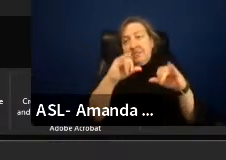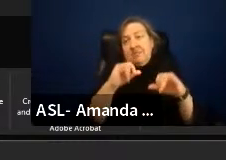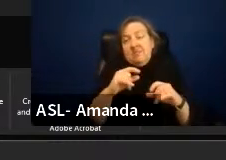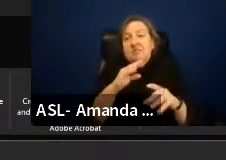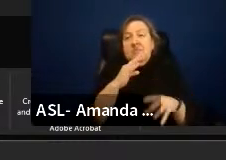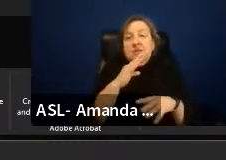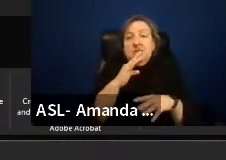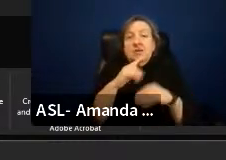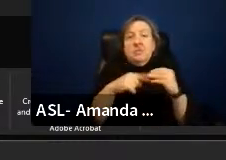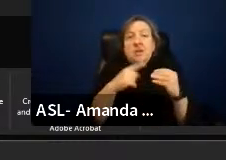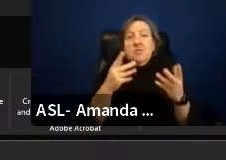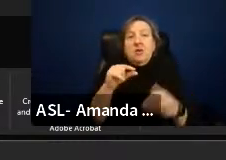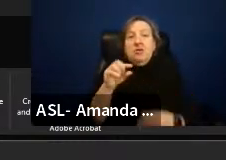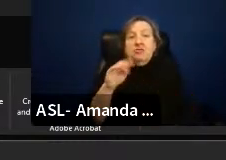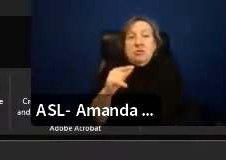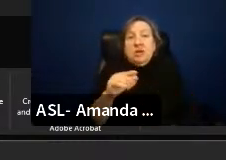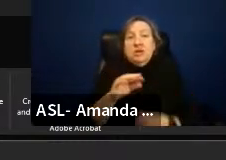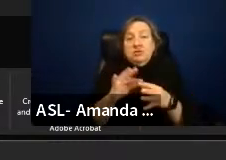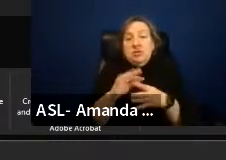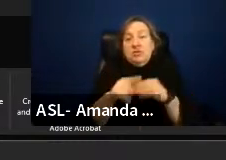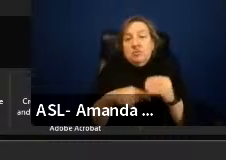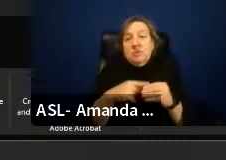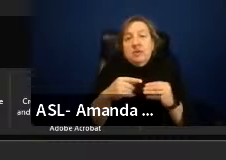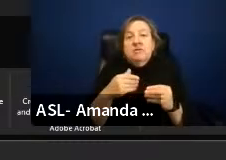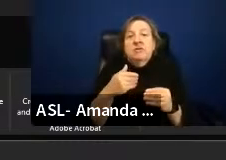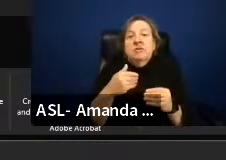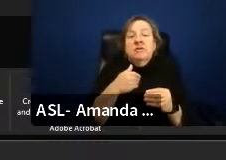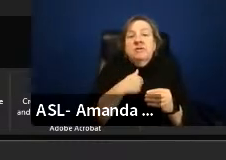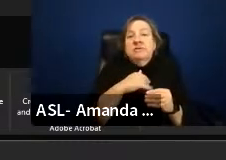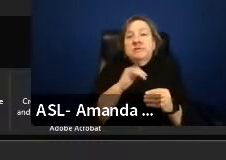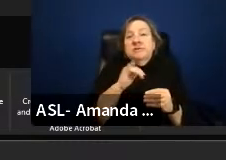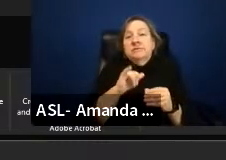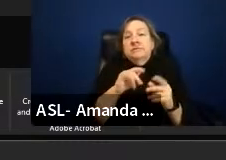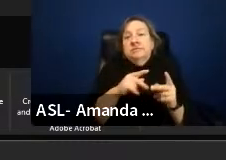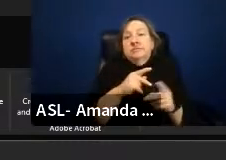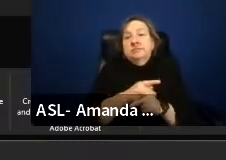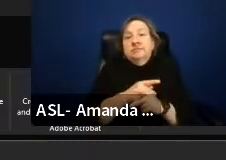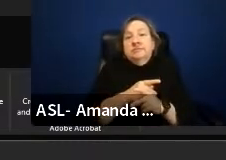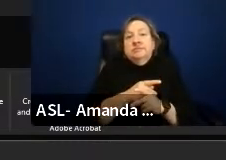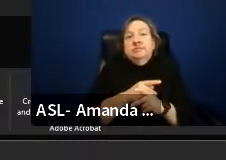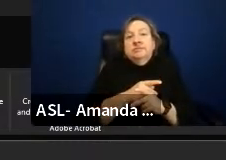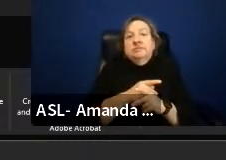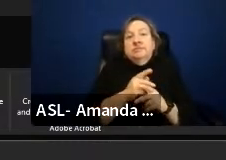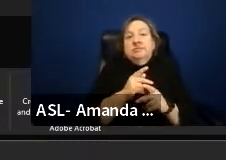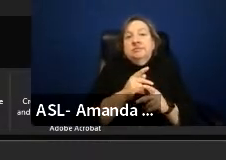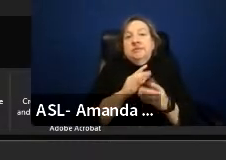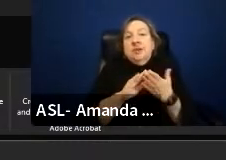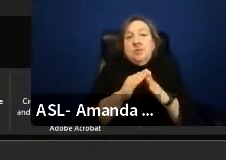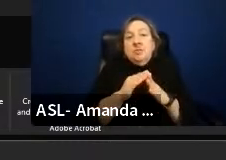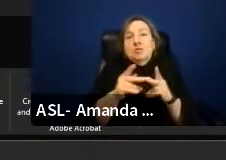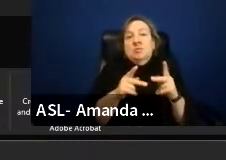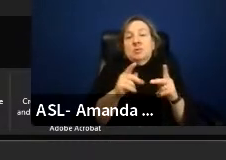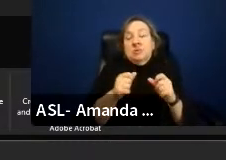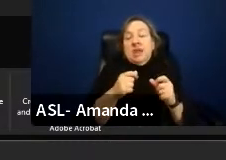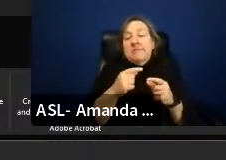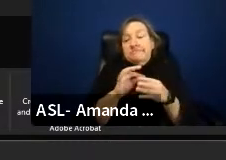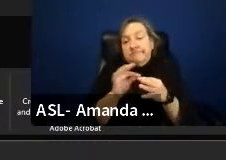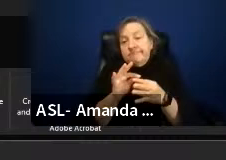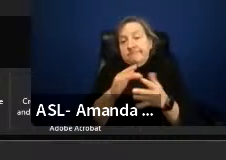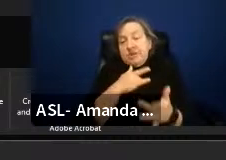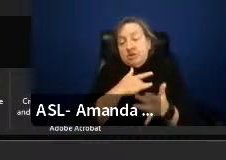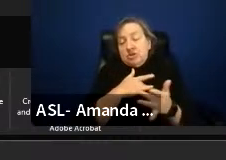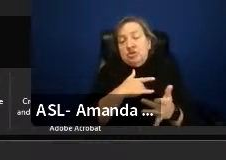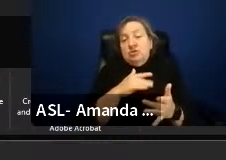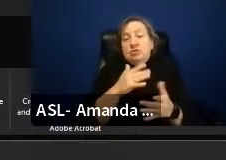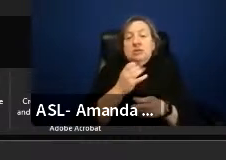to what Greg was talking about really having this kind of this piece where community members can voice concerns, can get some of